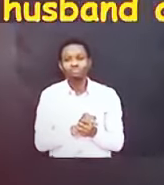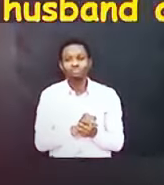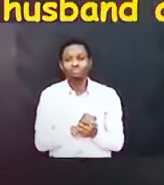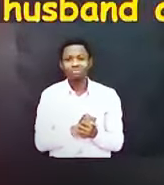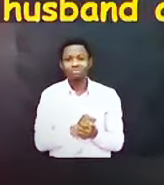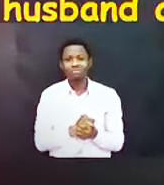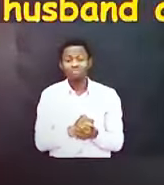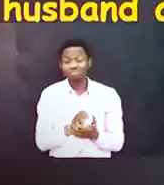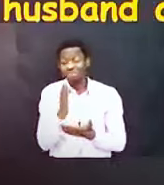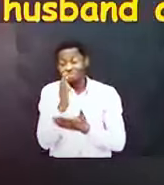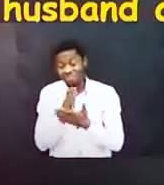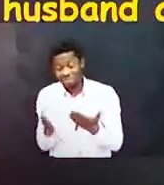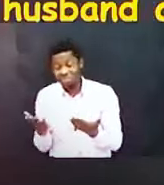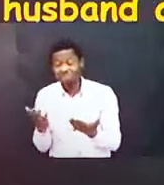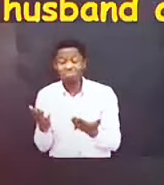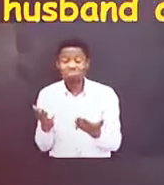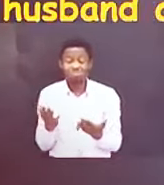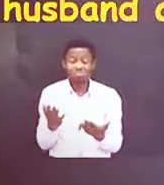quarrel.